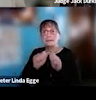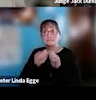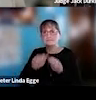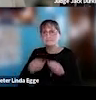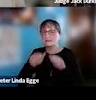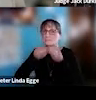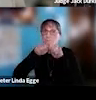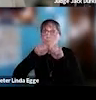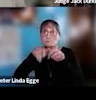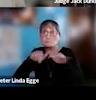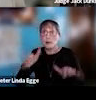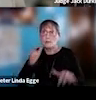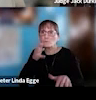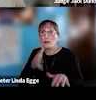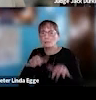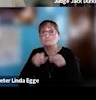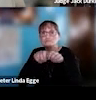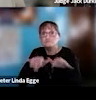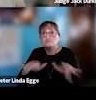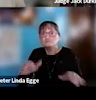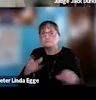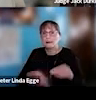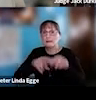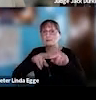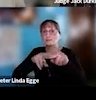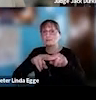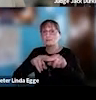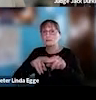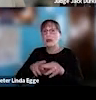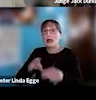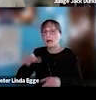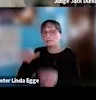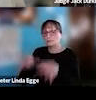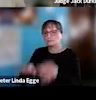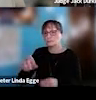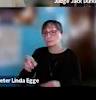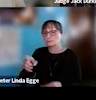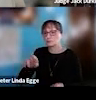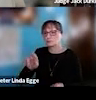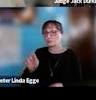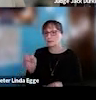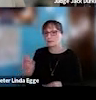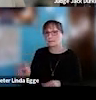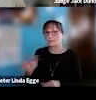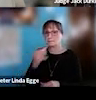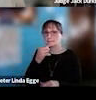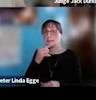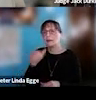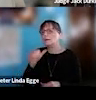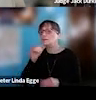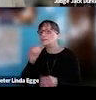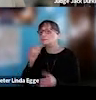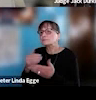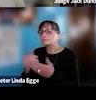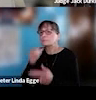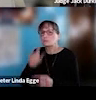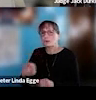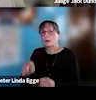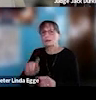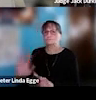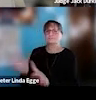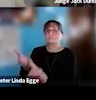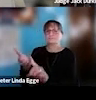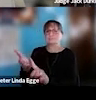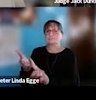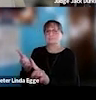is going to increase. And eventually, just as Judge Durkin was saying, there are going to be those that you aren't going to get to. But